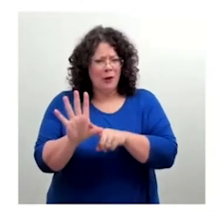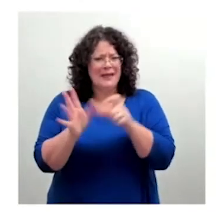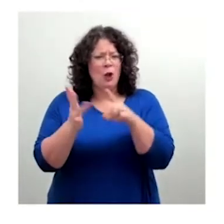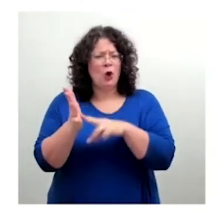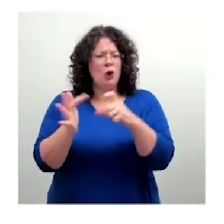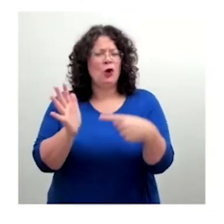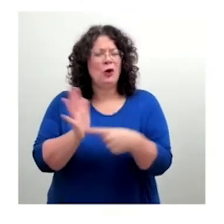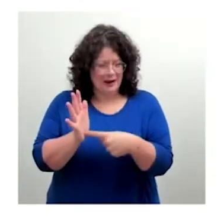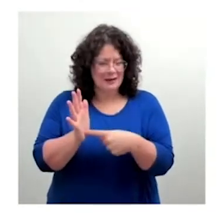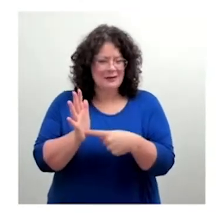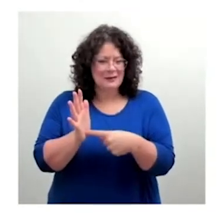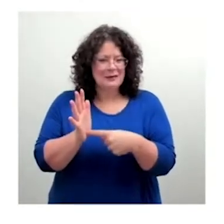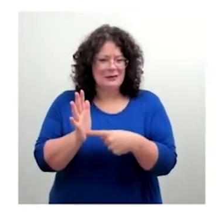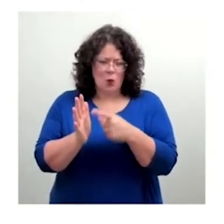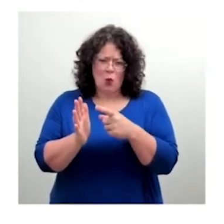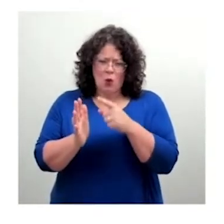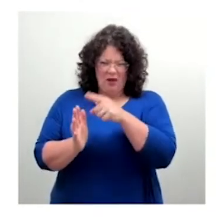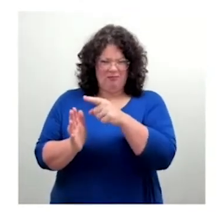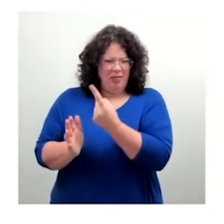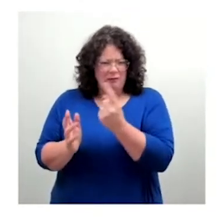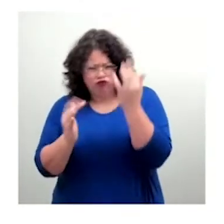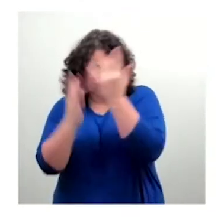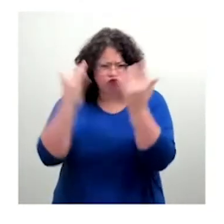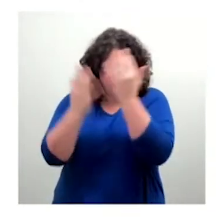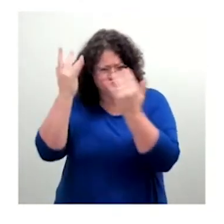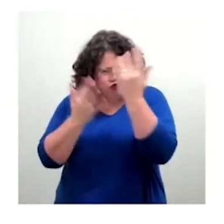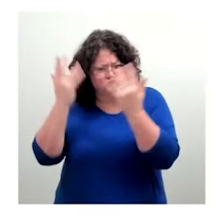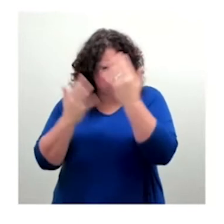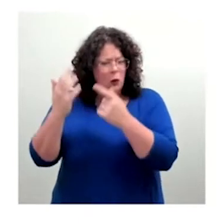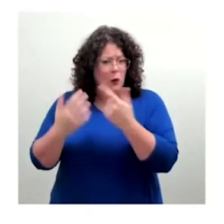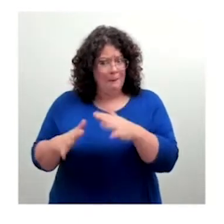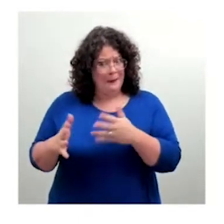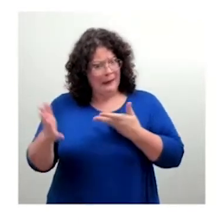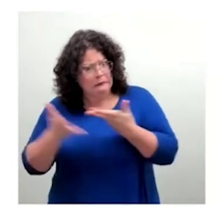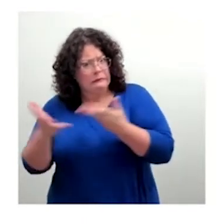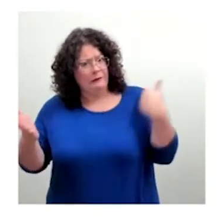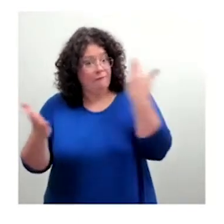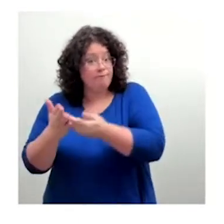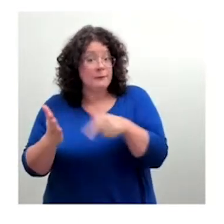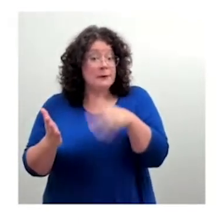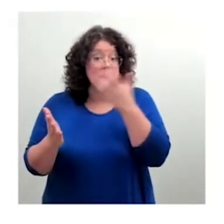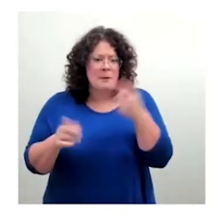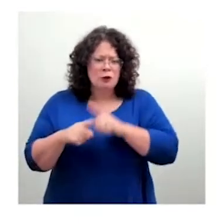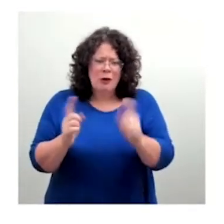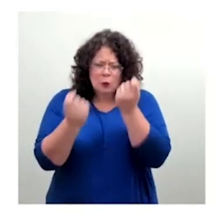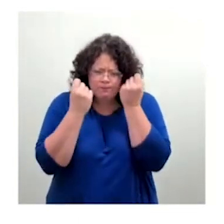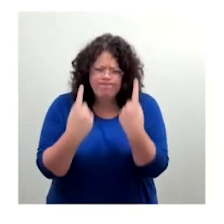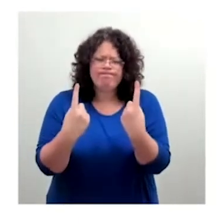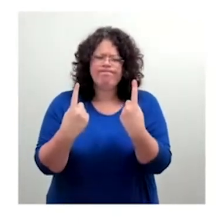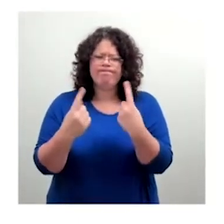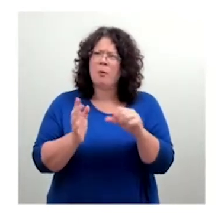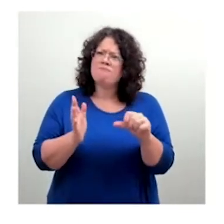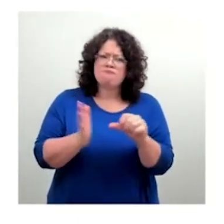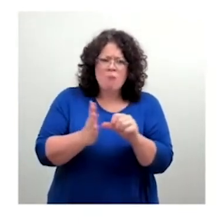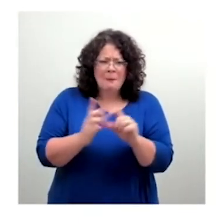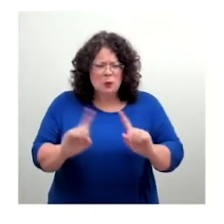removing barriers for disabled people. And I suppose this slide seeks to summarize where we've got to in our work. So I suppose the